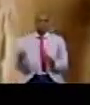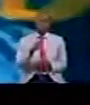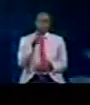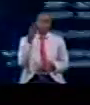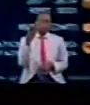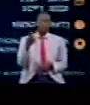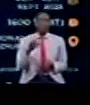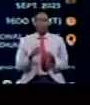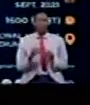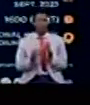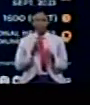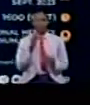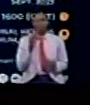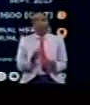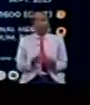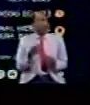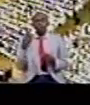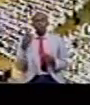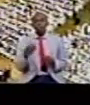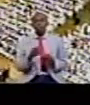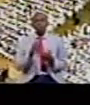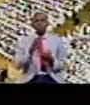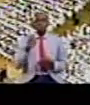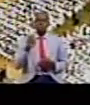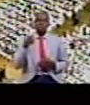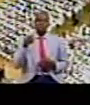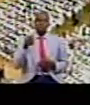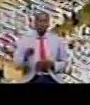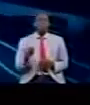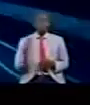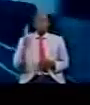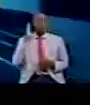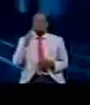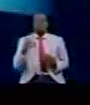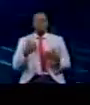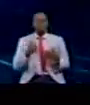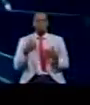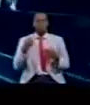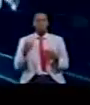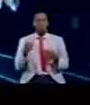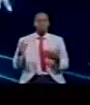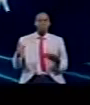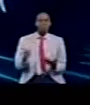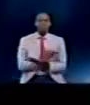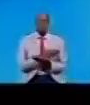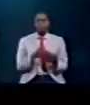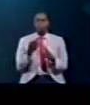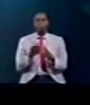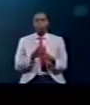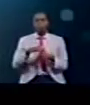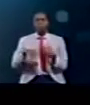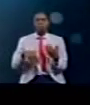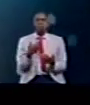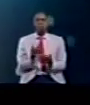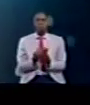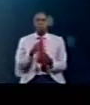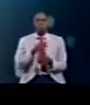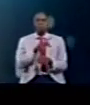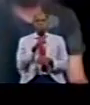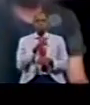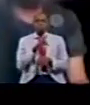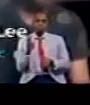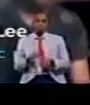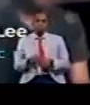Amen. Want to pray now, want to ask the Lord for our children. You know, I'm always,